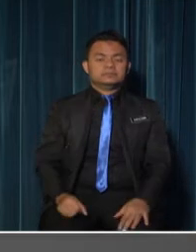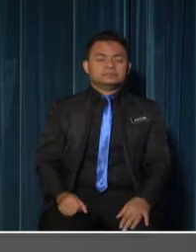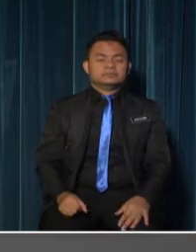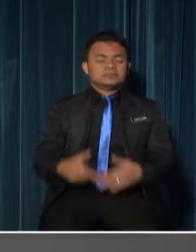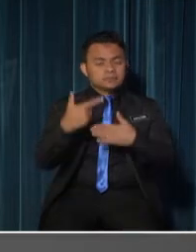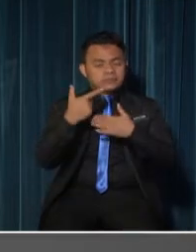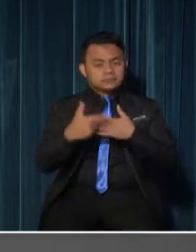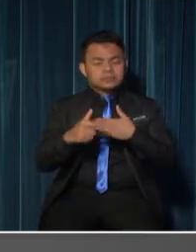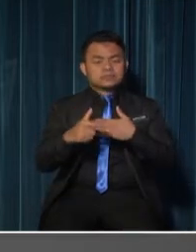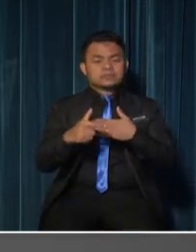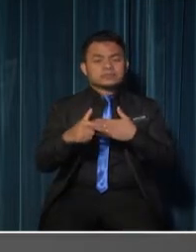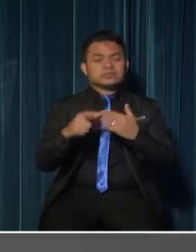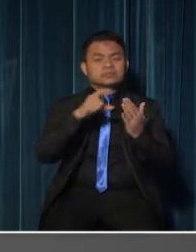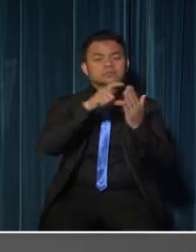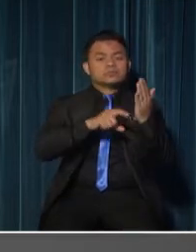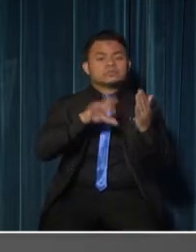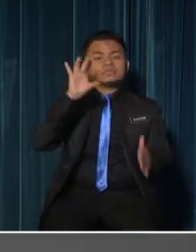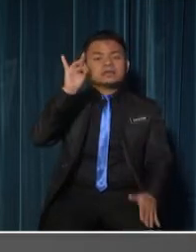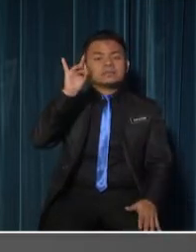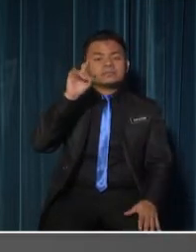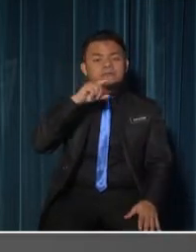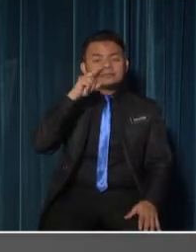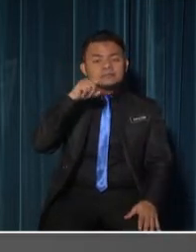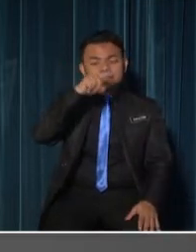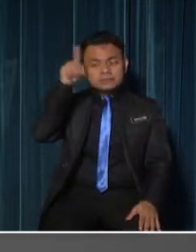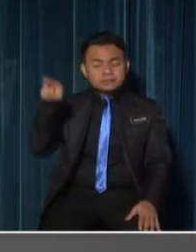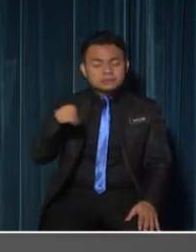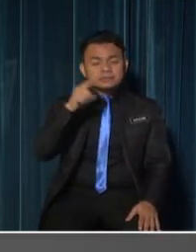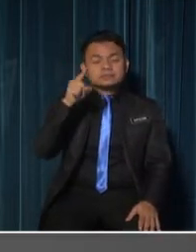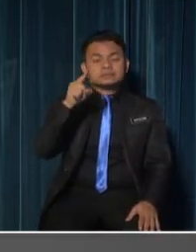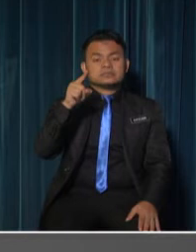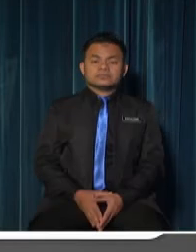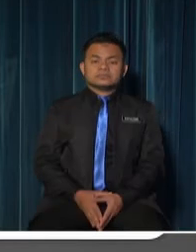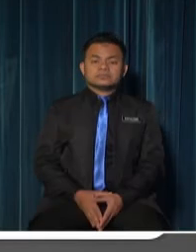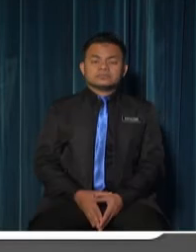Then, draw 8 circles of different sizes.